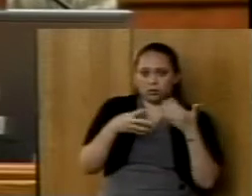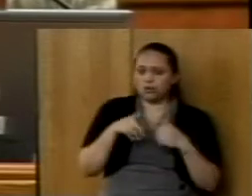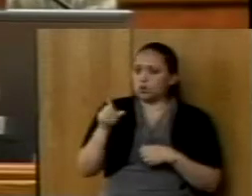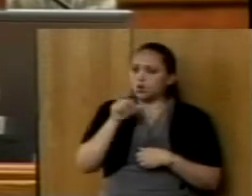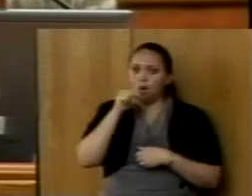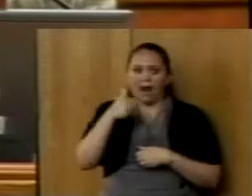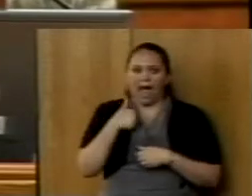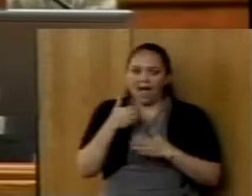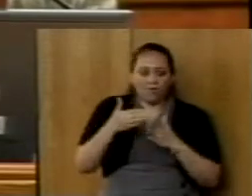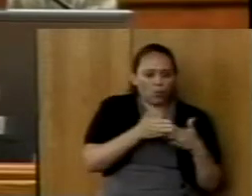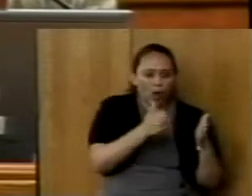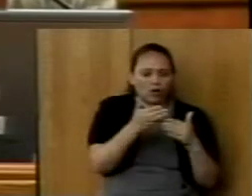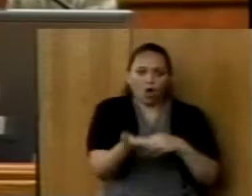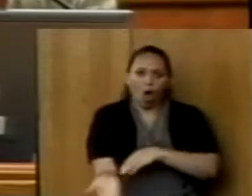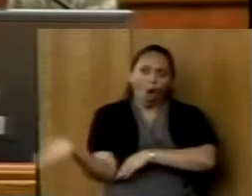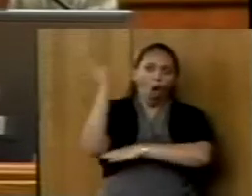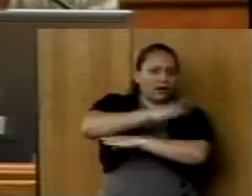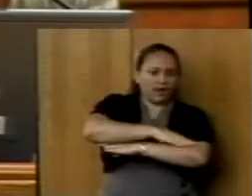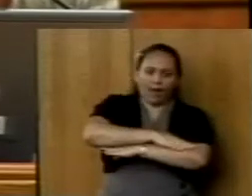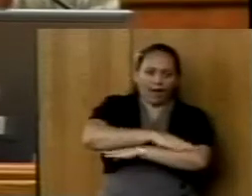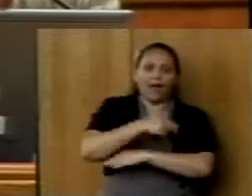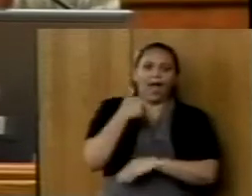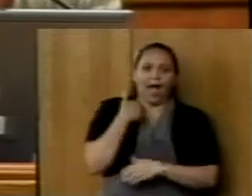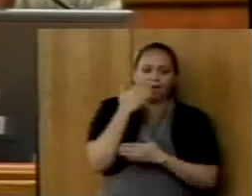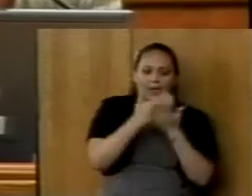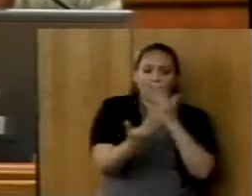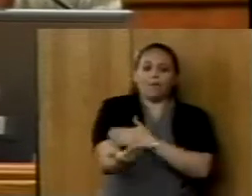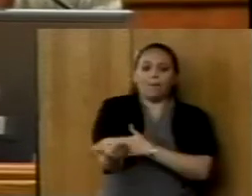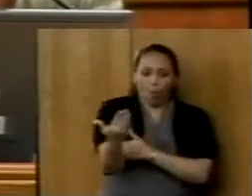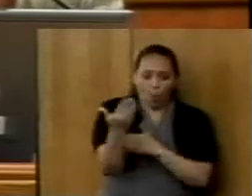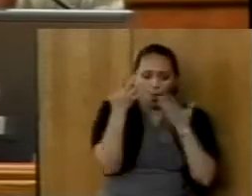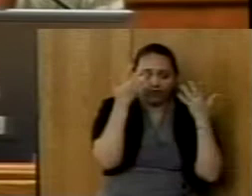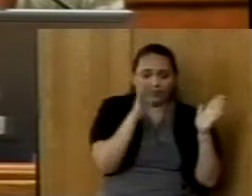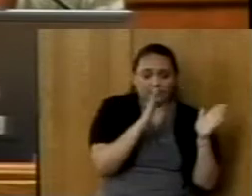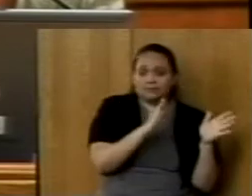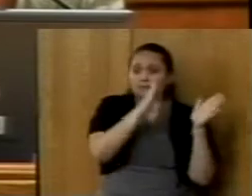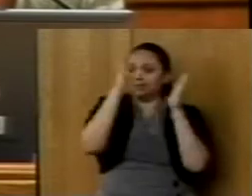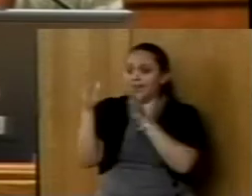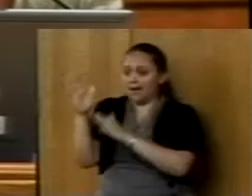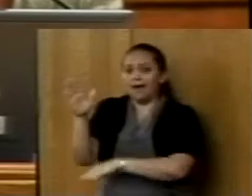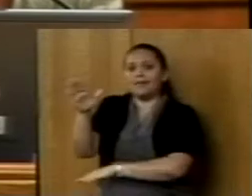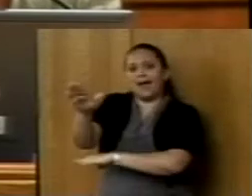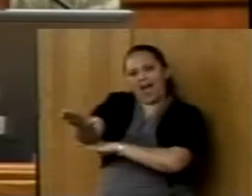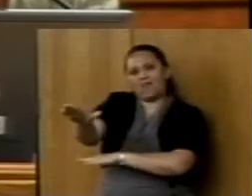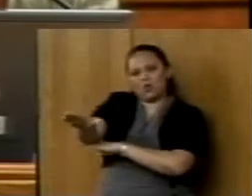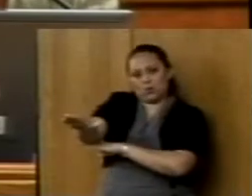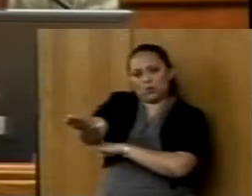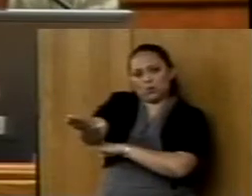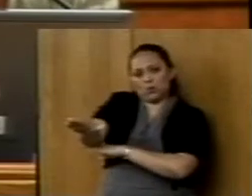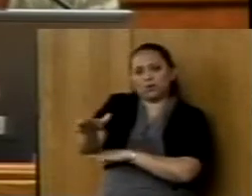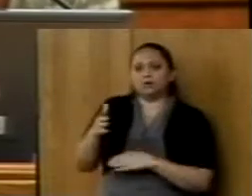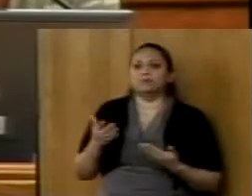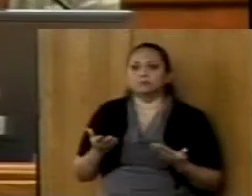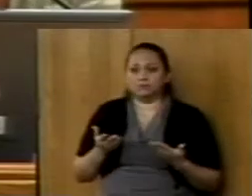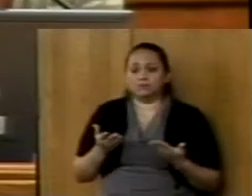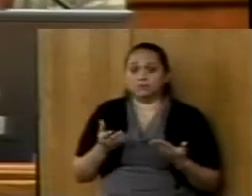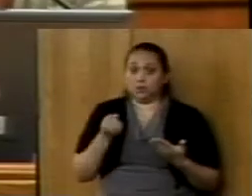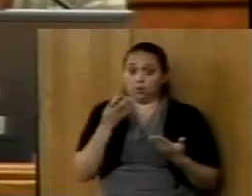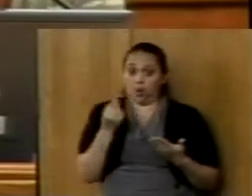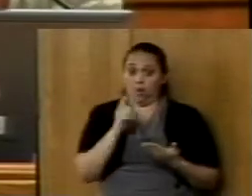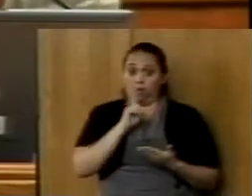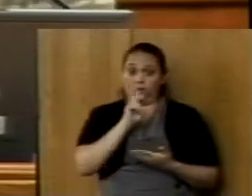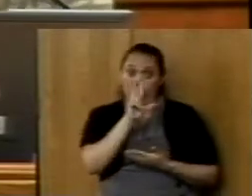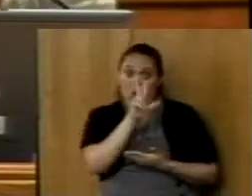have routes all during the day. You have some in the morning, and then you have some until late in the afternoon. So